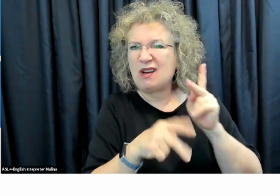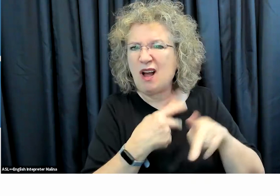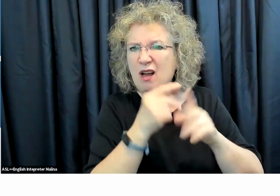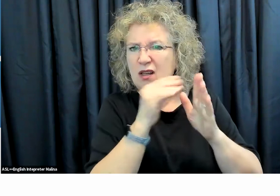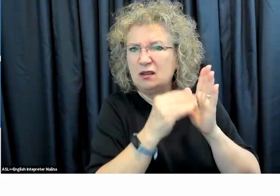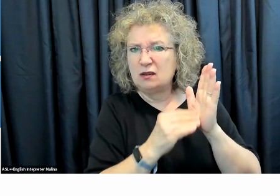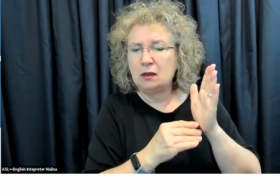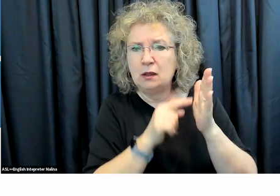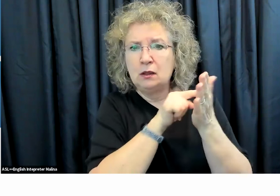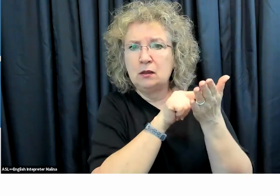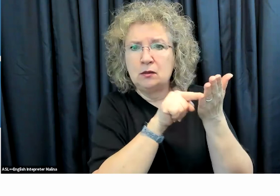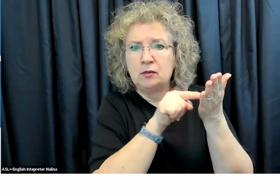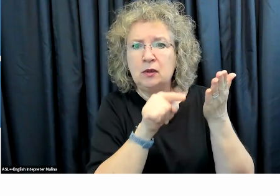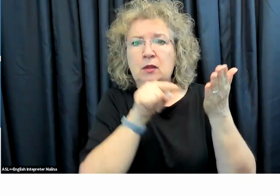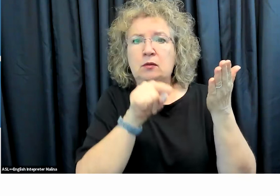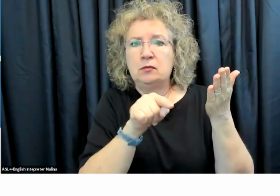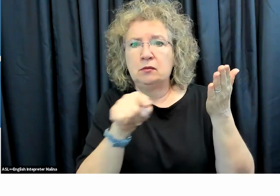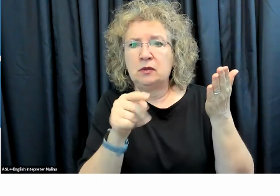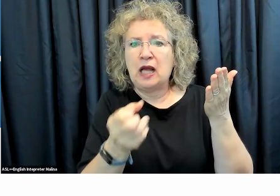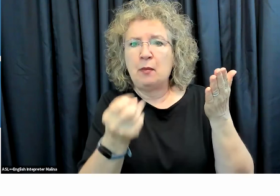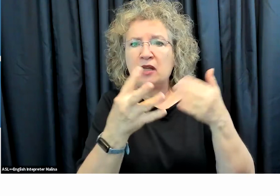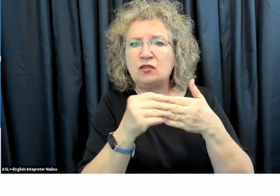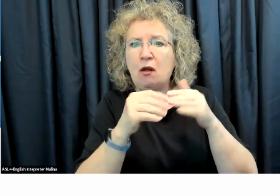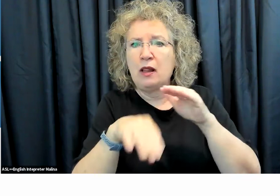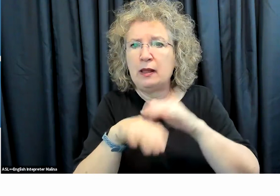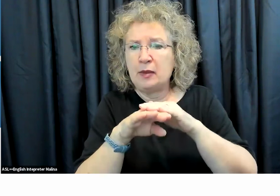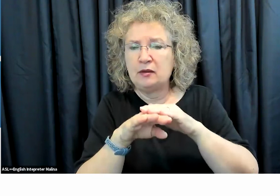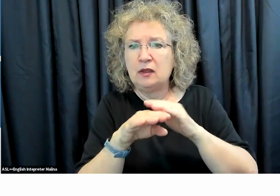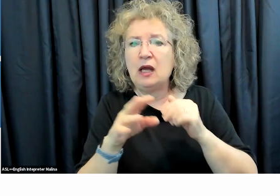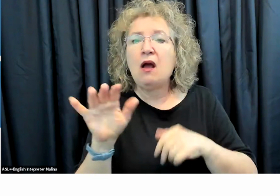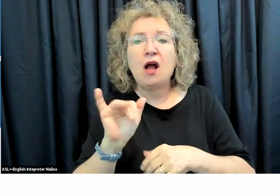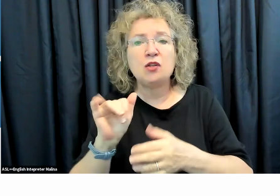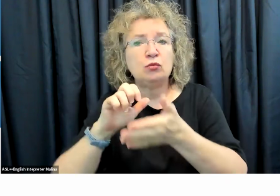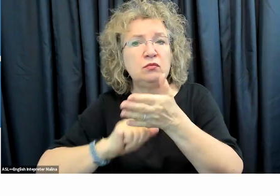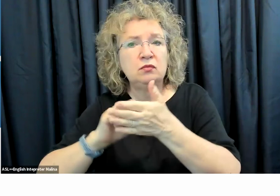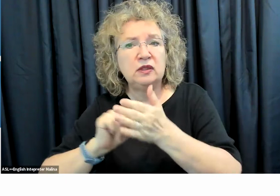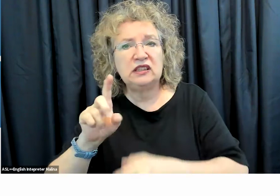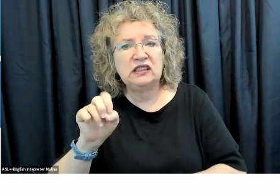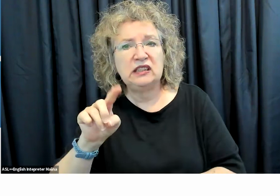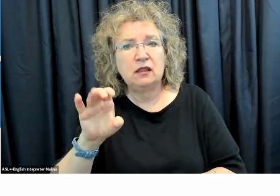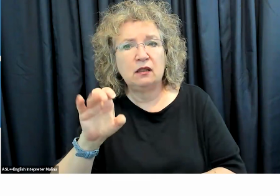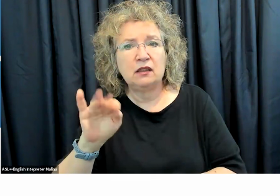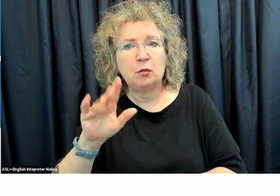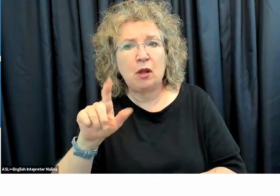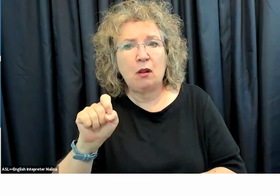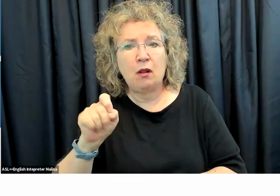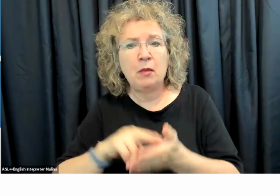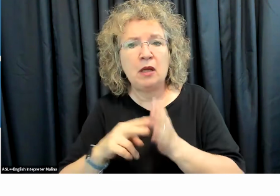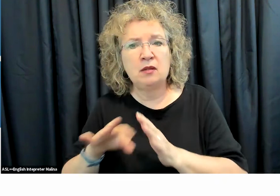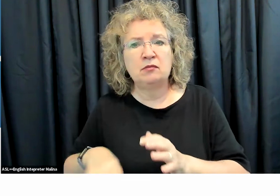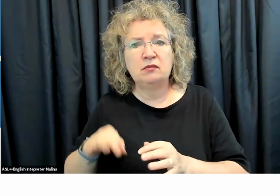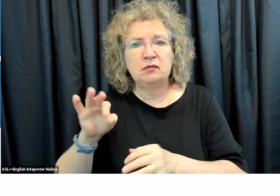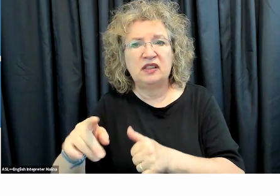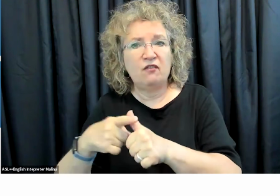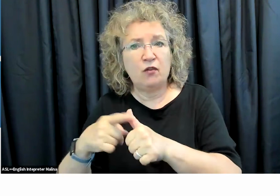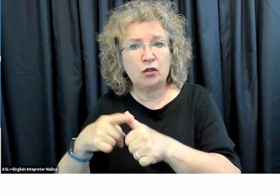of those coverages, as well as your deductibles. And that is a great place to start to make that